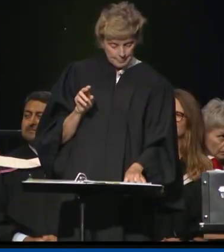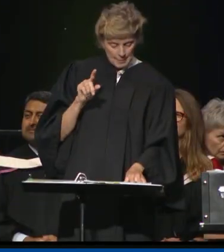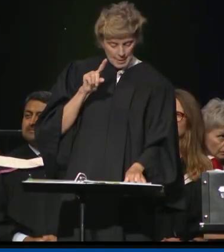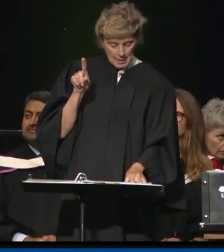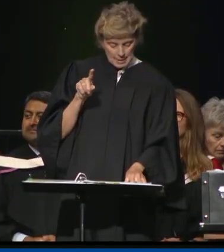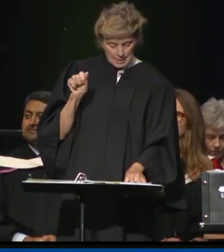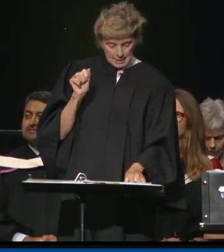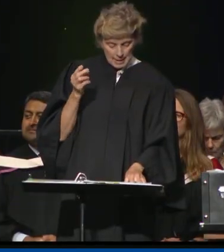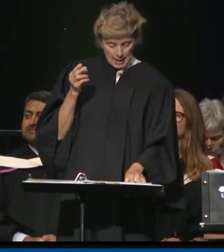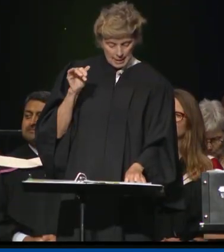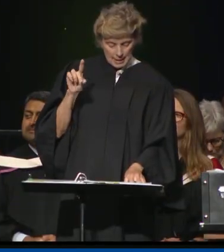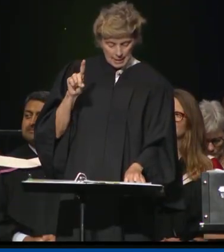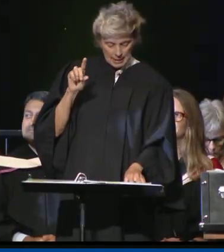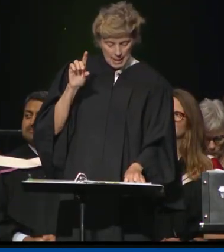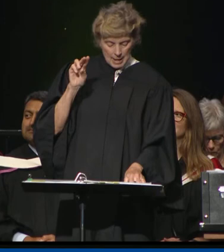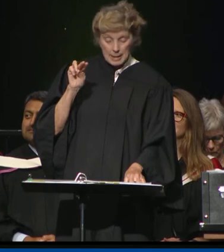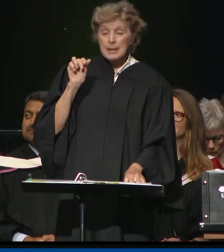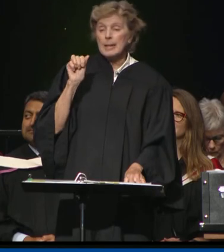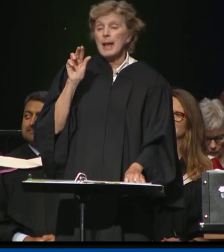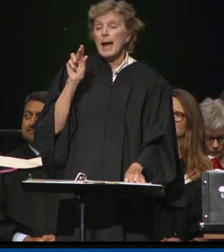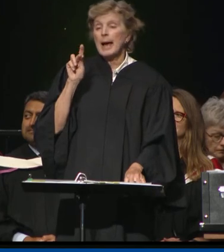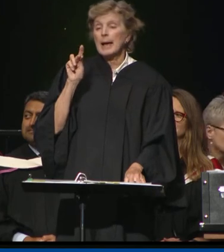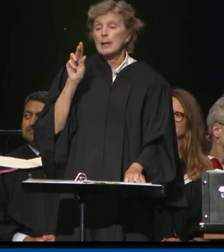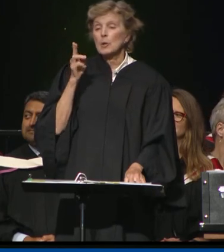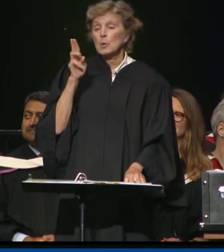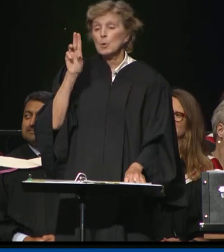Zahid Nakuda, with distinction.